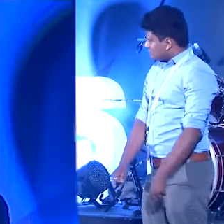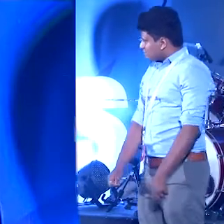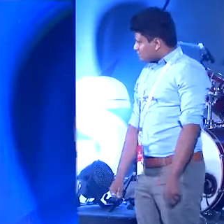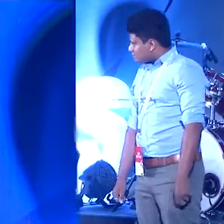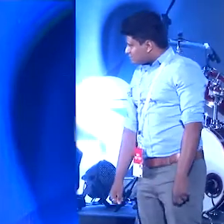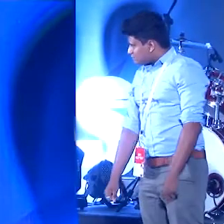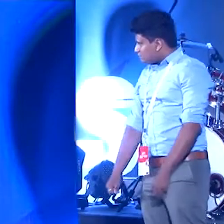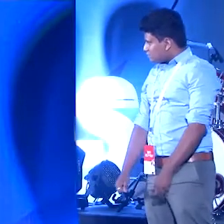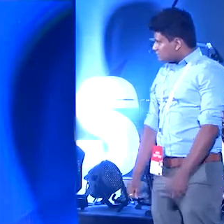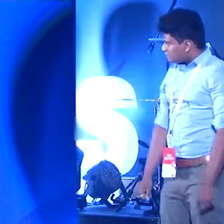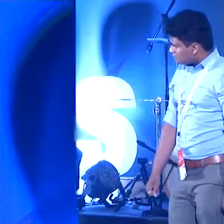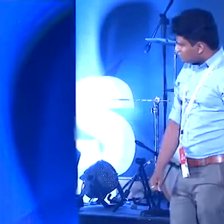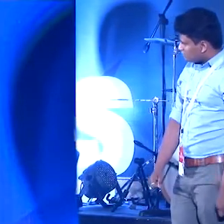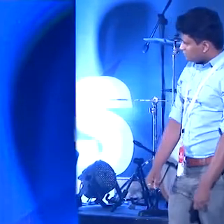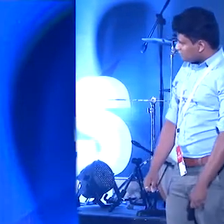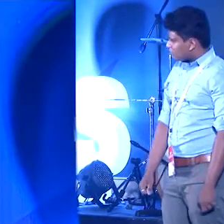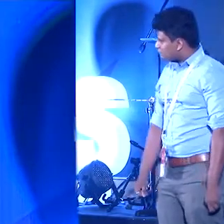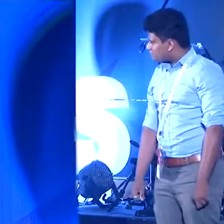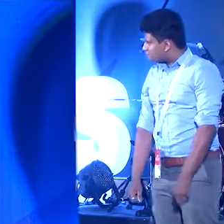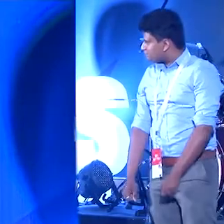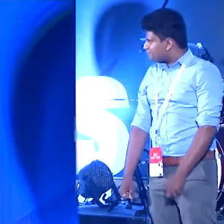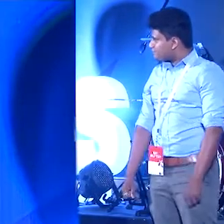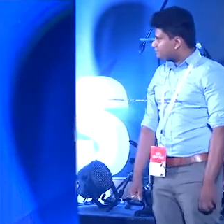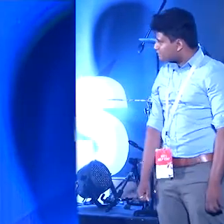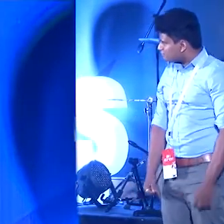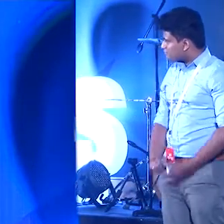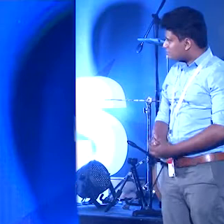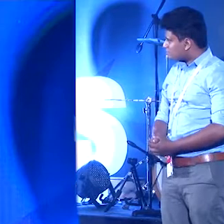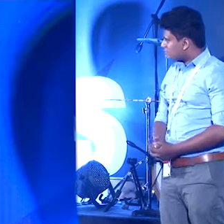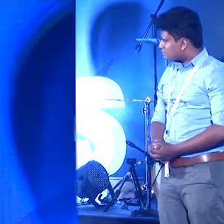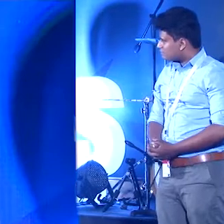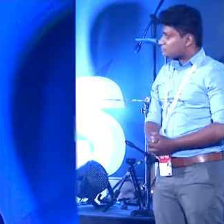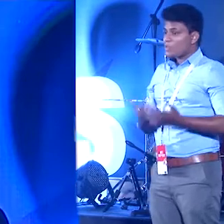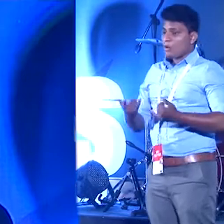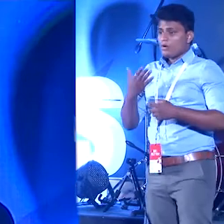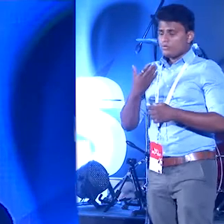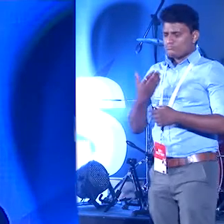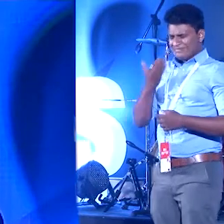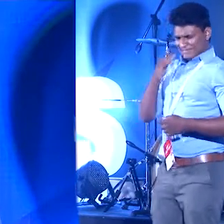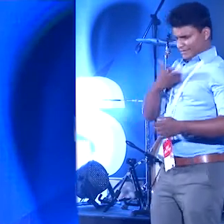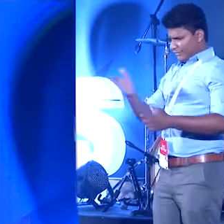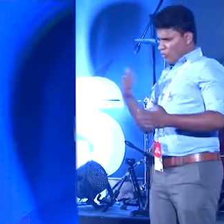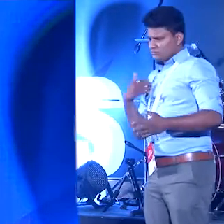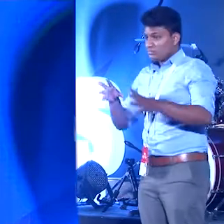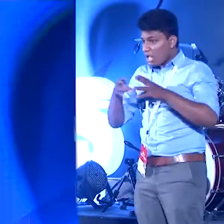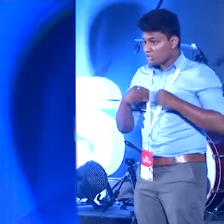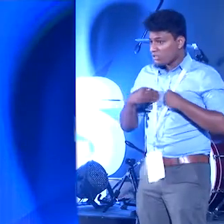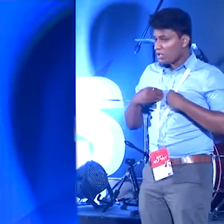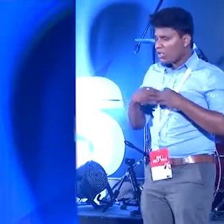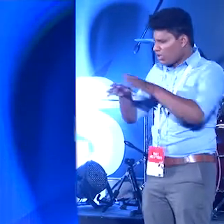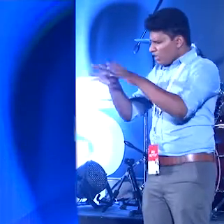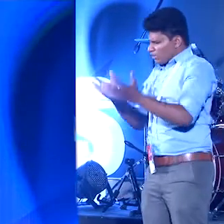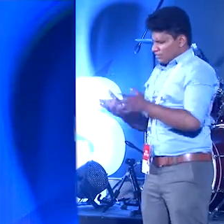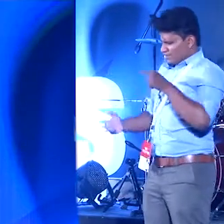In that moment of absolute acceptance, we begin to see the world differently. Not through the